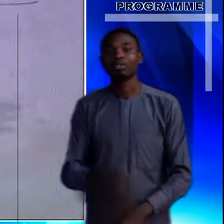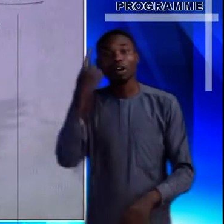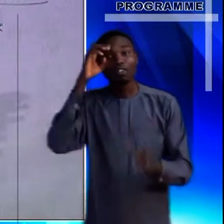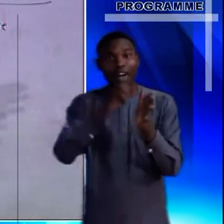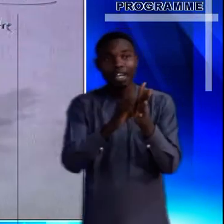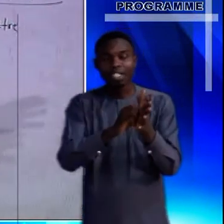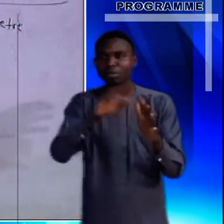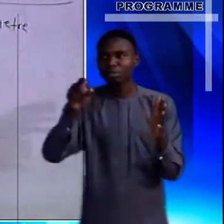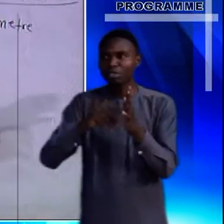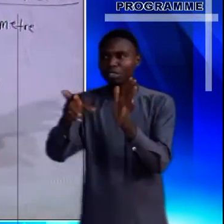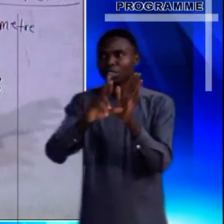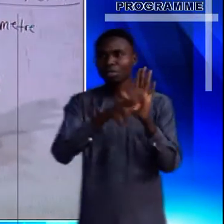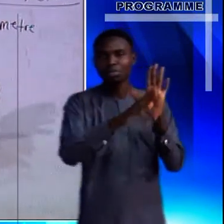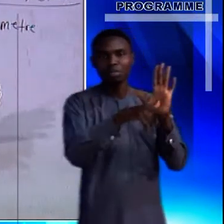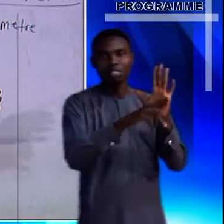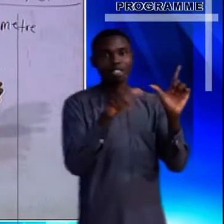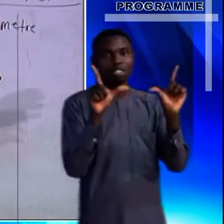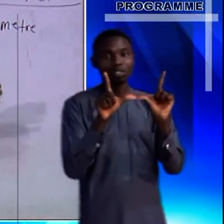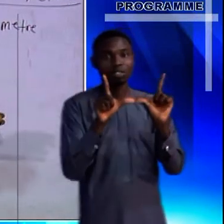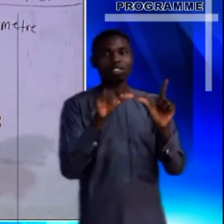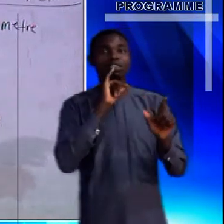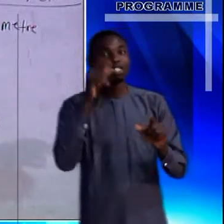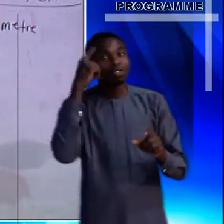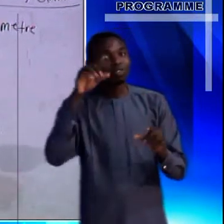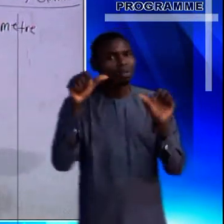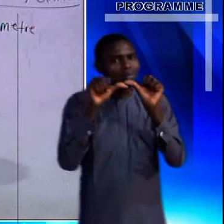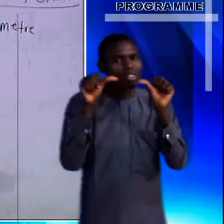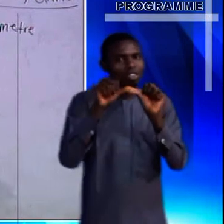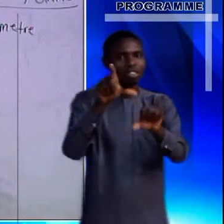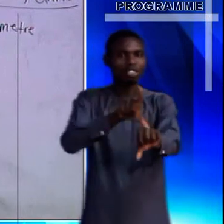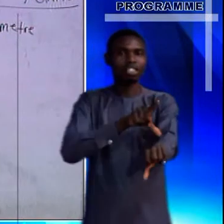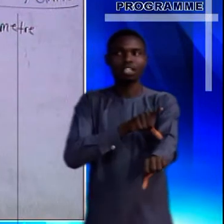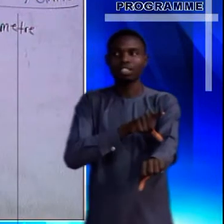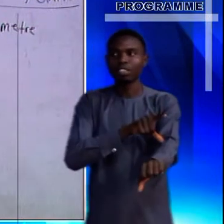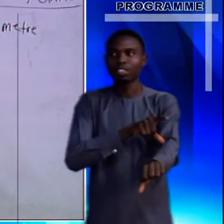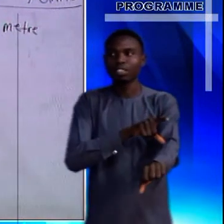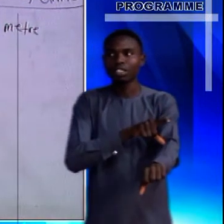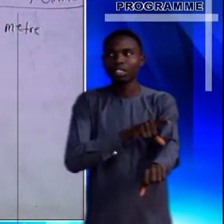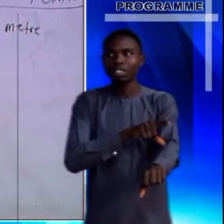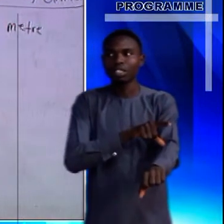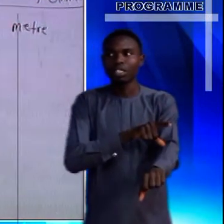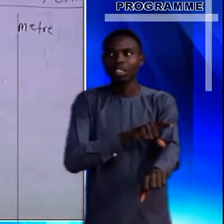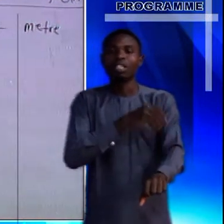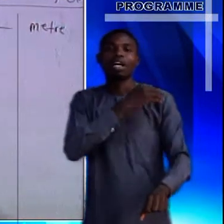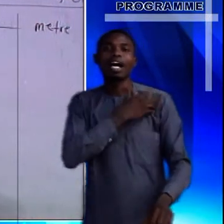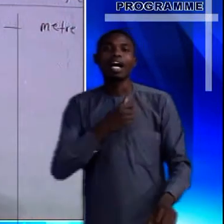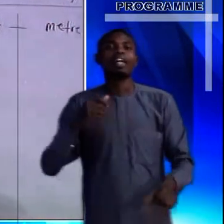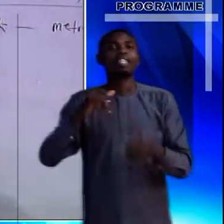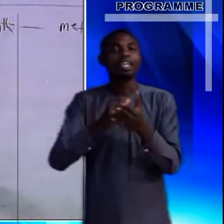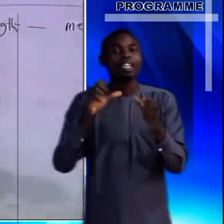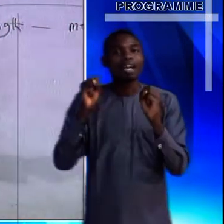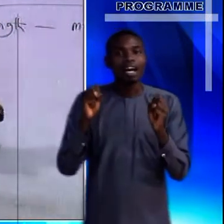is an instrument used for measuring length. And it has 100